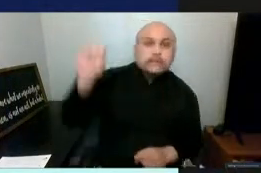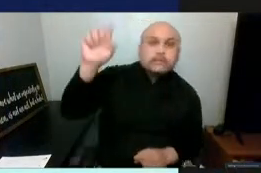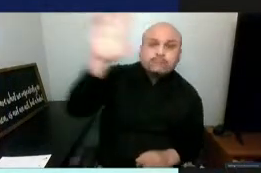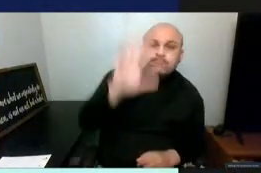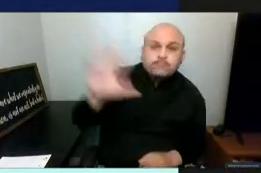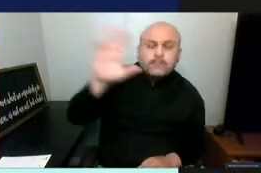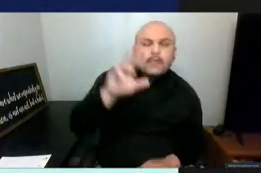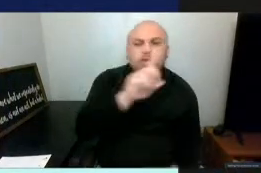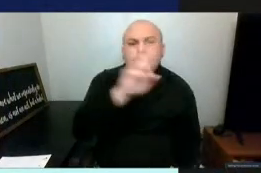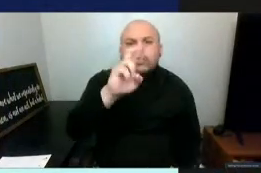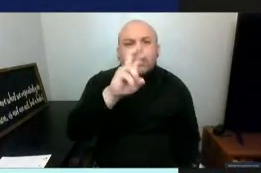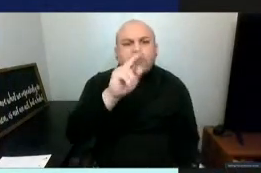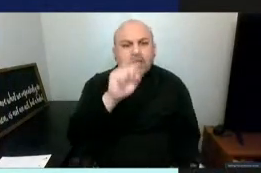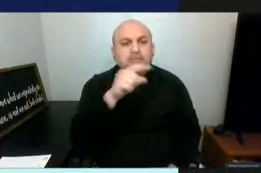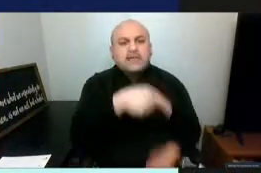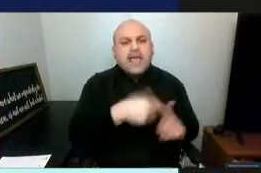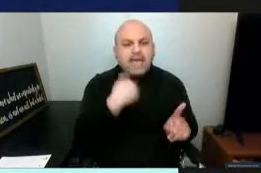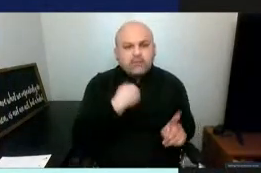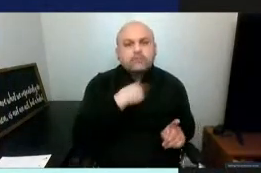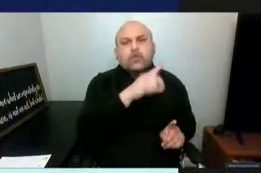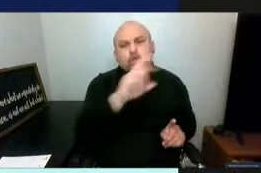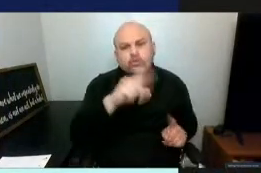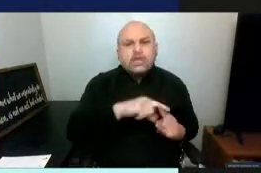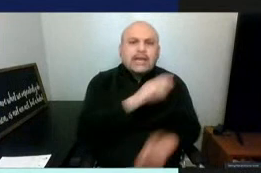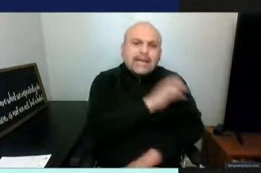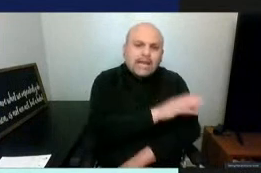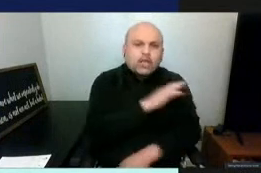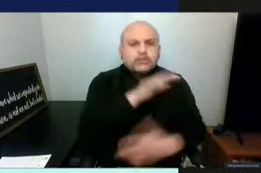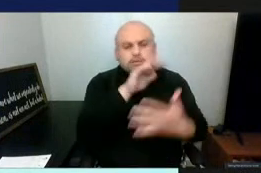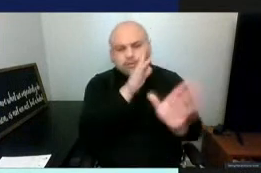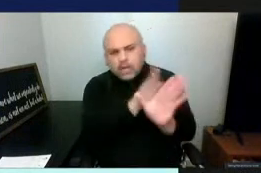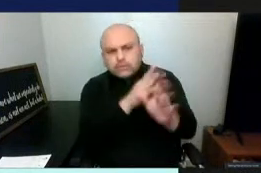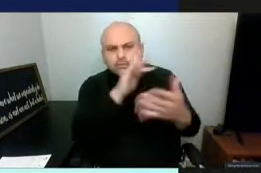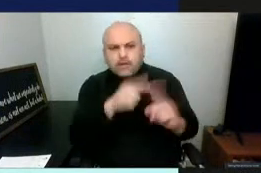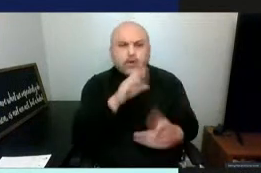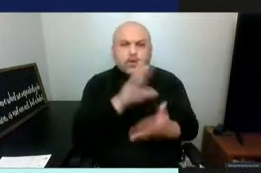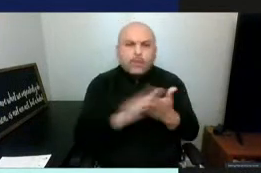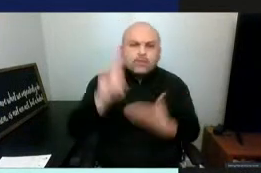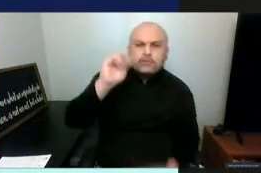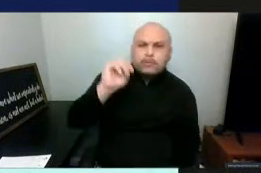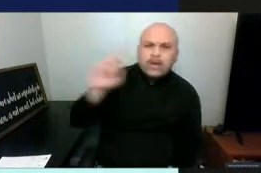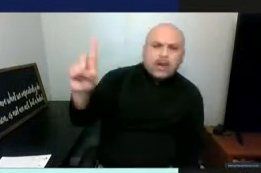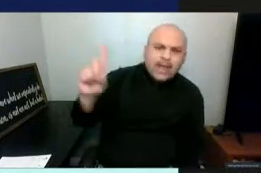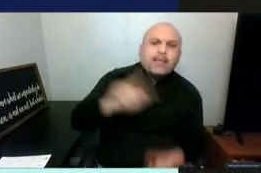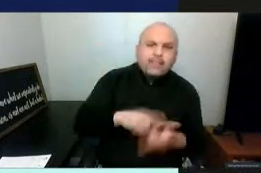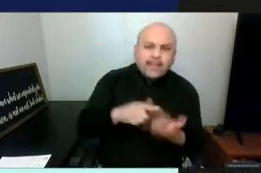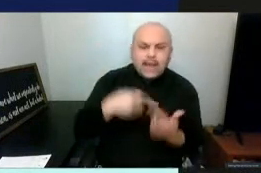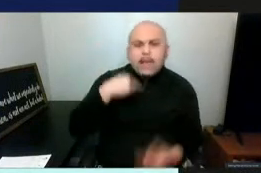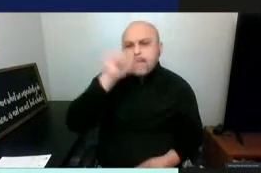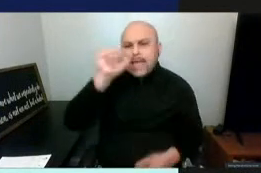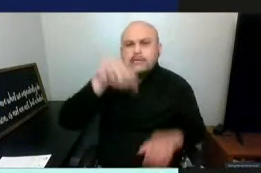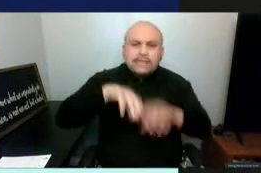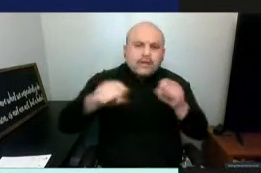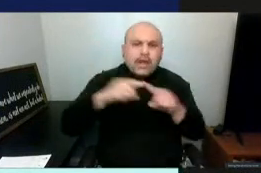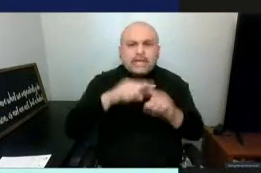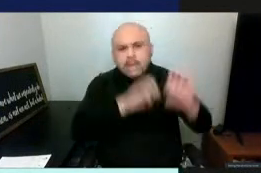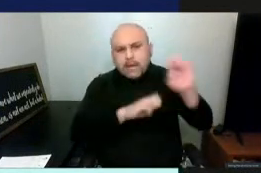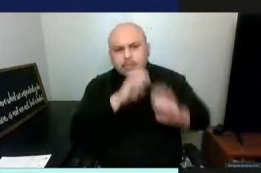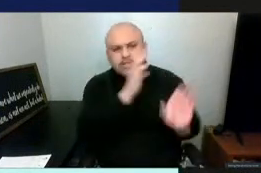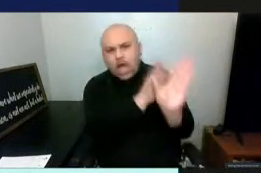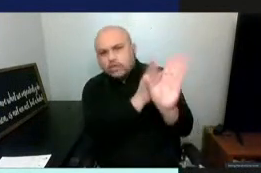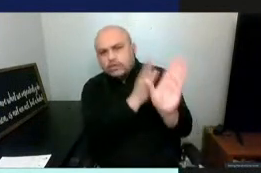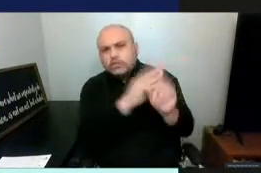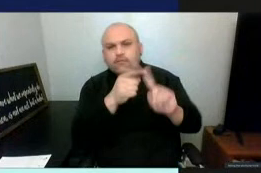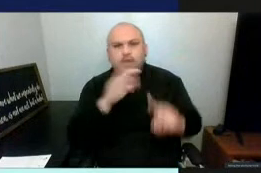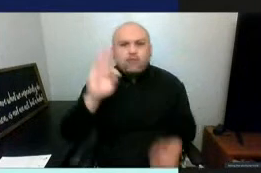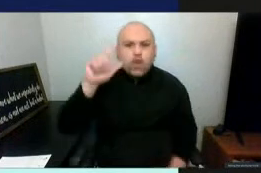Evans holds a doctorate in clinical community psychology from the University of Maryland and a master's degree in experimental psychology from Florida